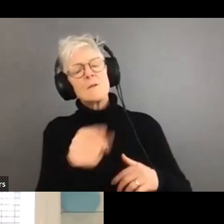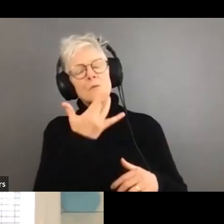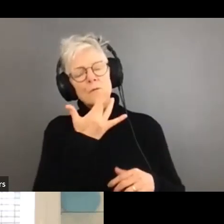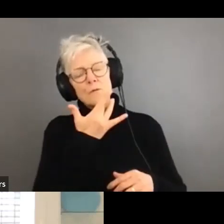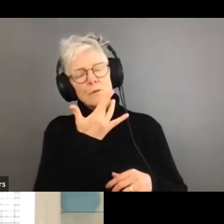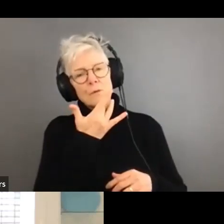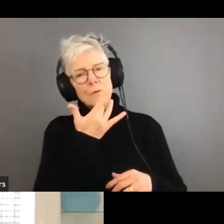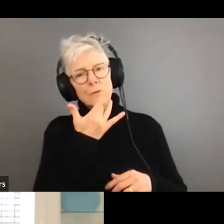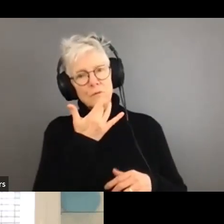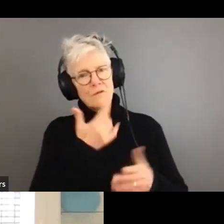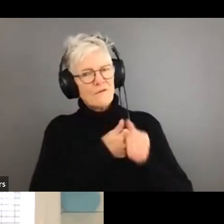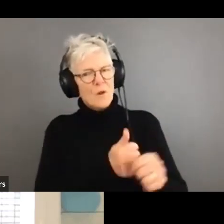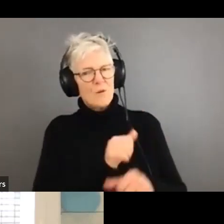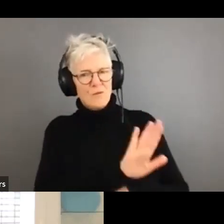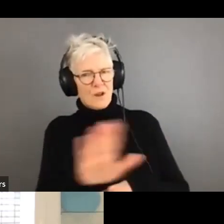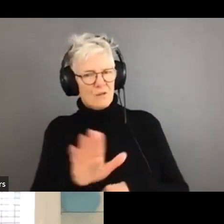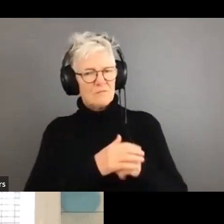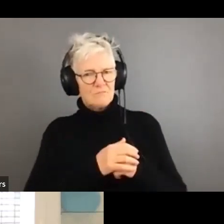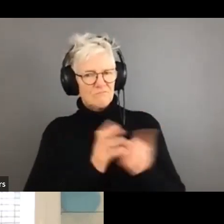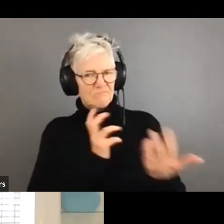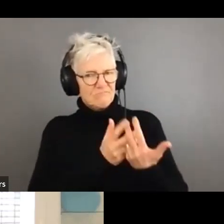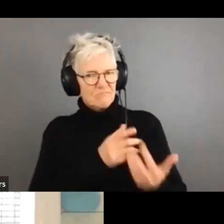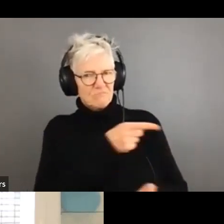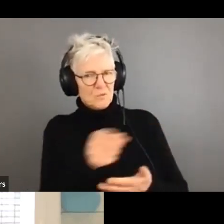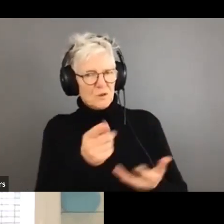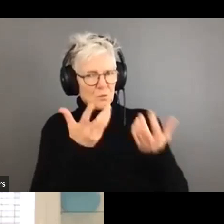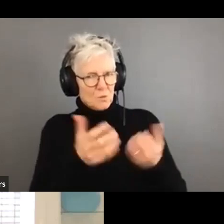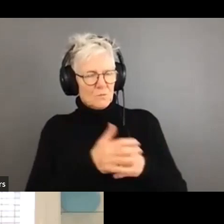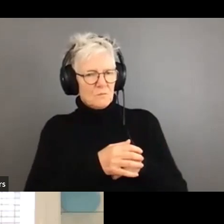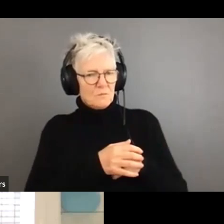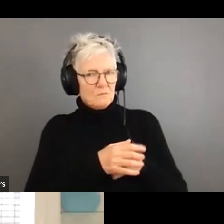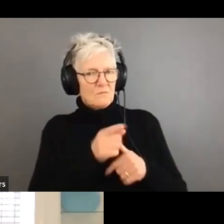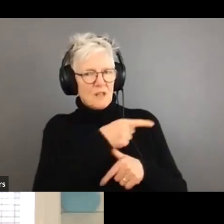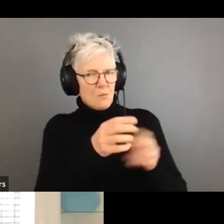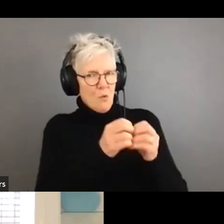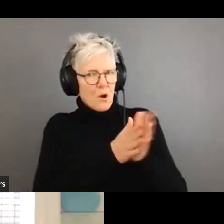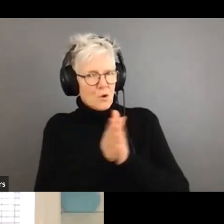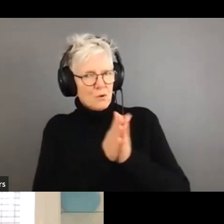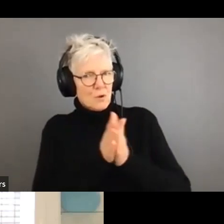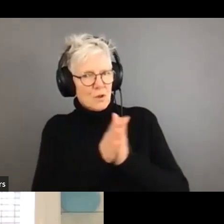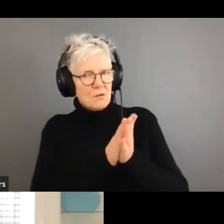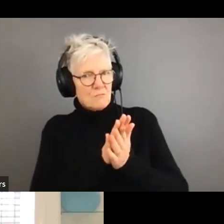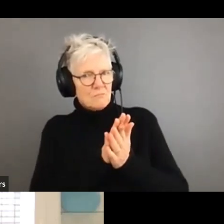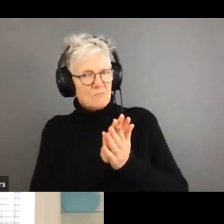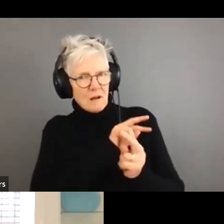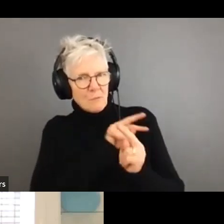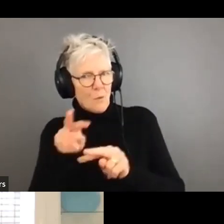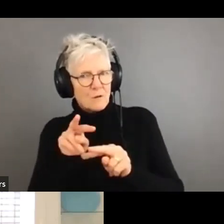because if you're addressing their needs, that means the more engaged they're going to be with whatever content you put out.